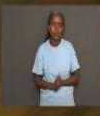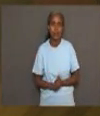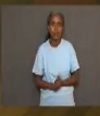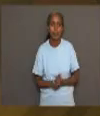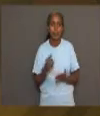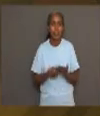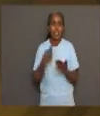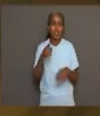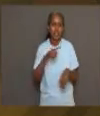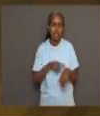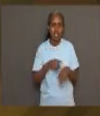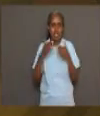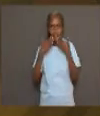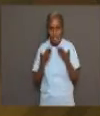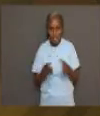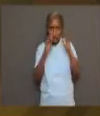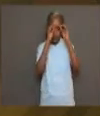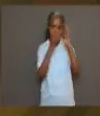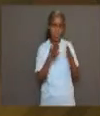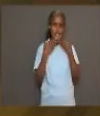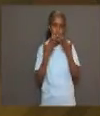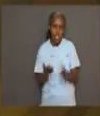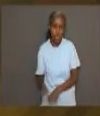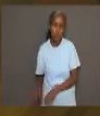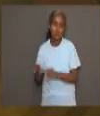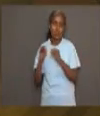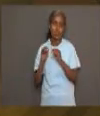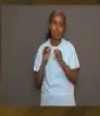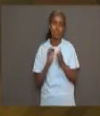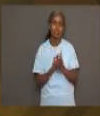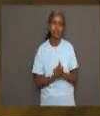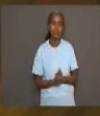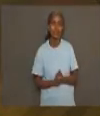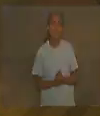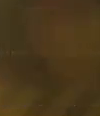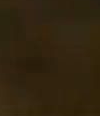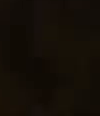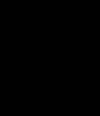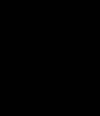Until then, thank you, teacher. Thank you, students.